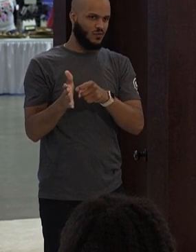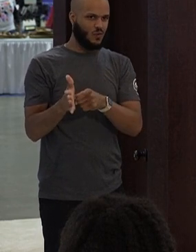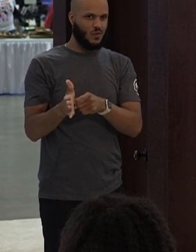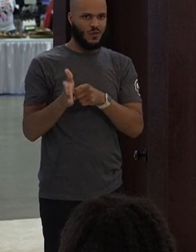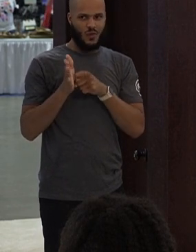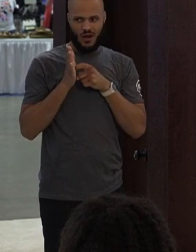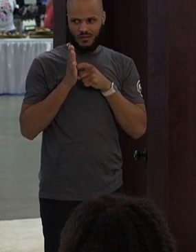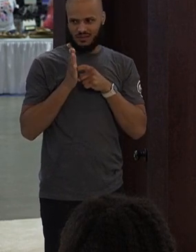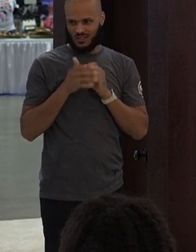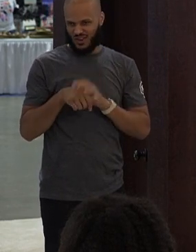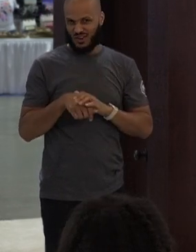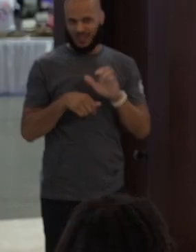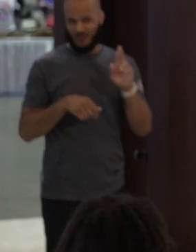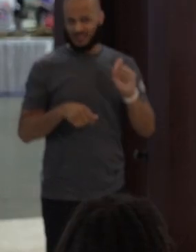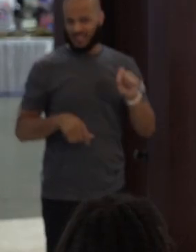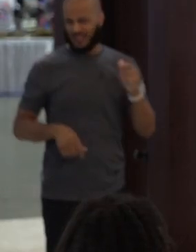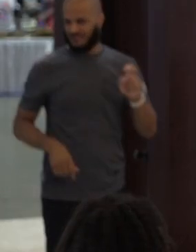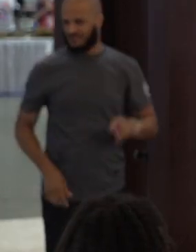on copyright.gov.